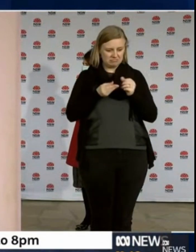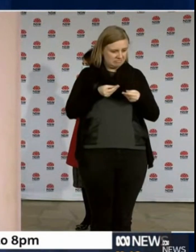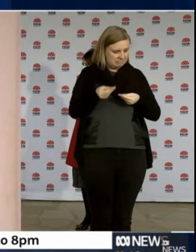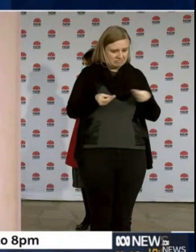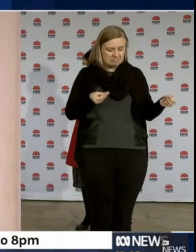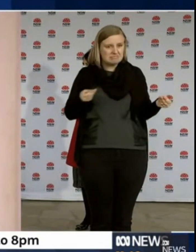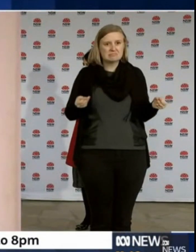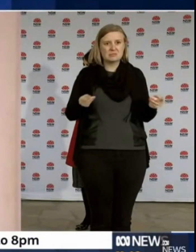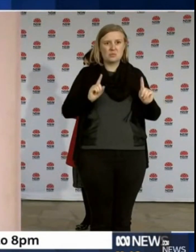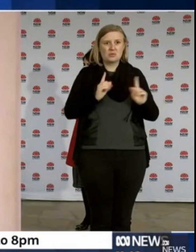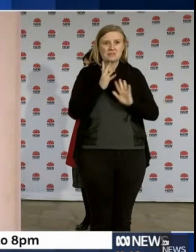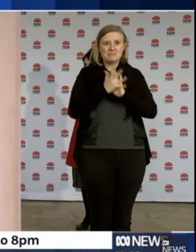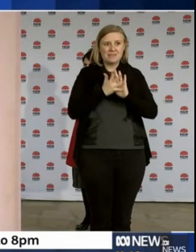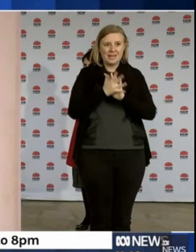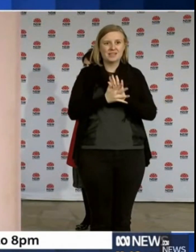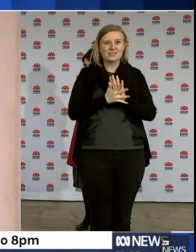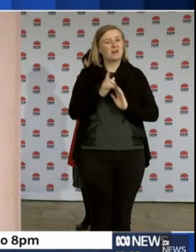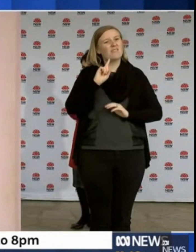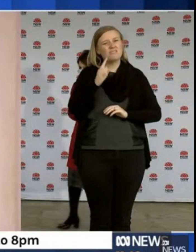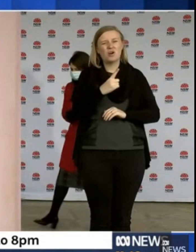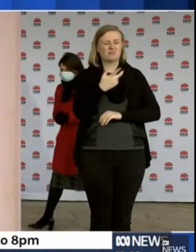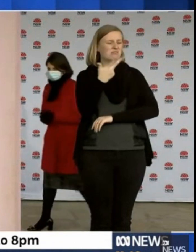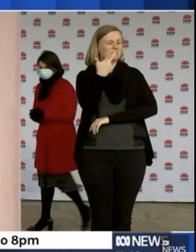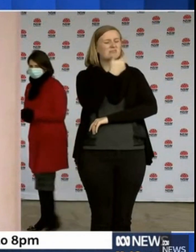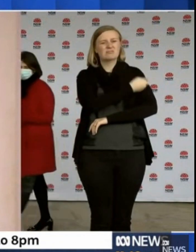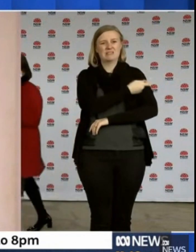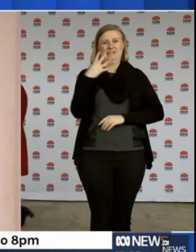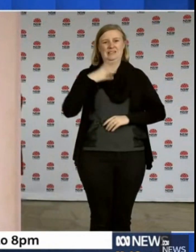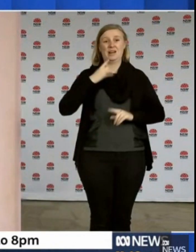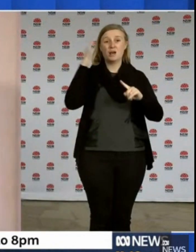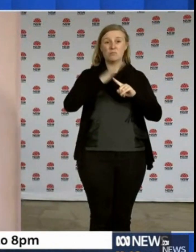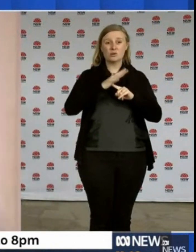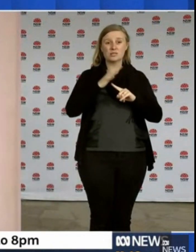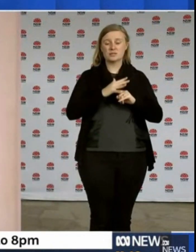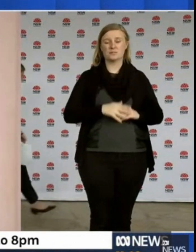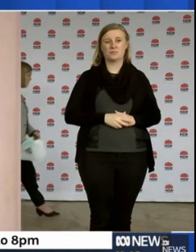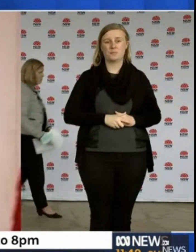once we take those steps. But we can't even have that conversation until we're vaccinated.